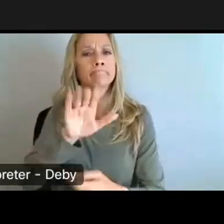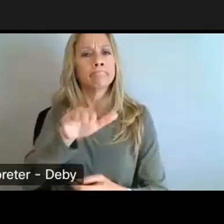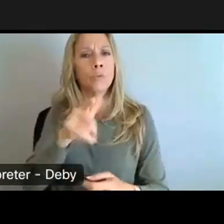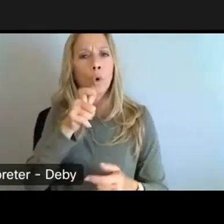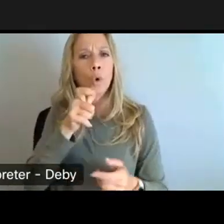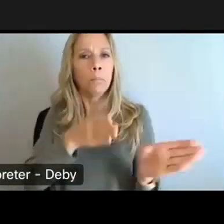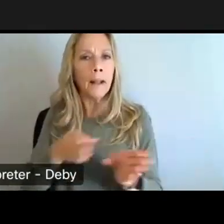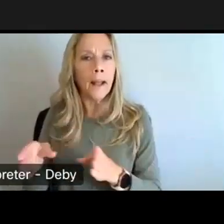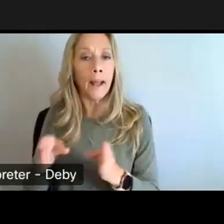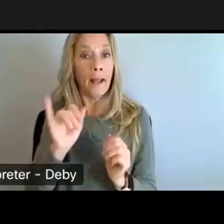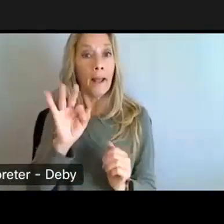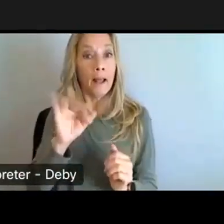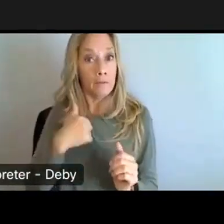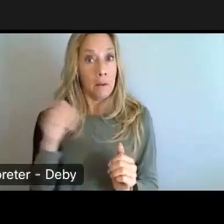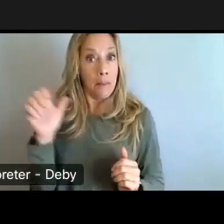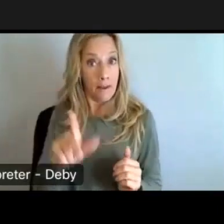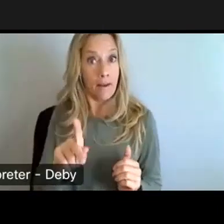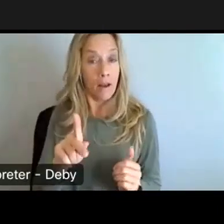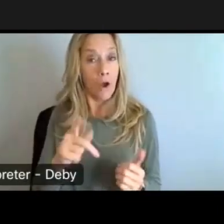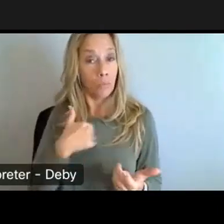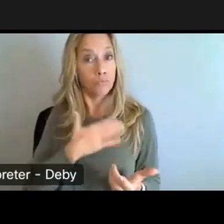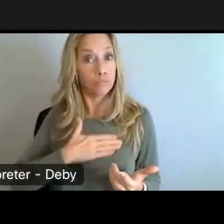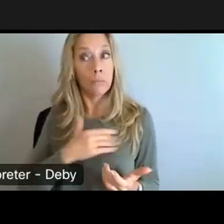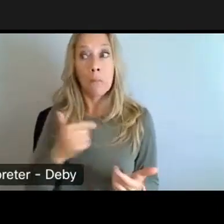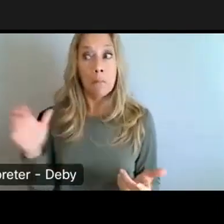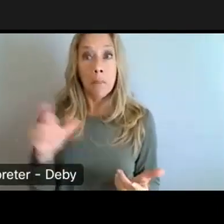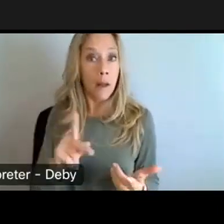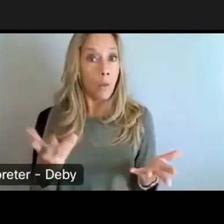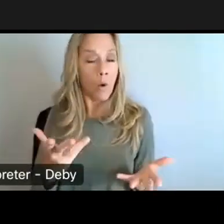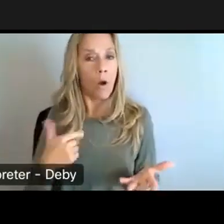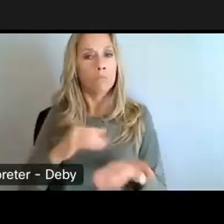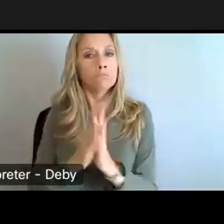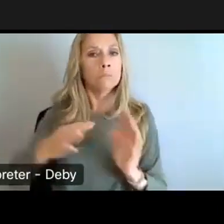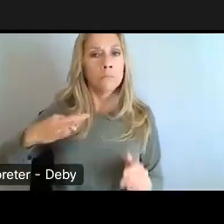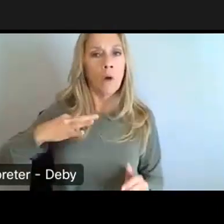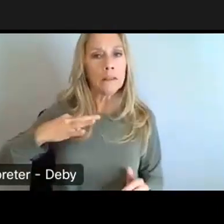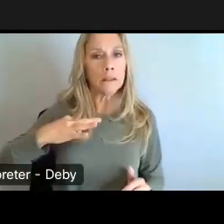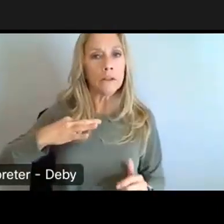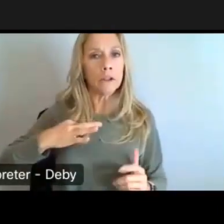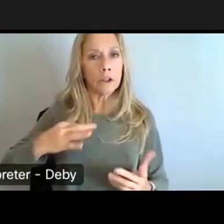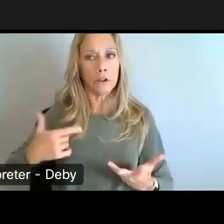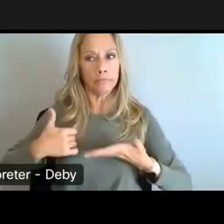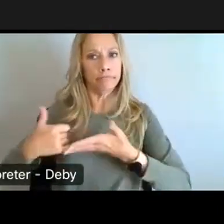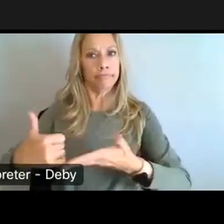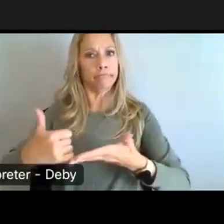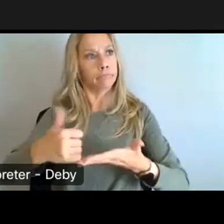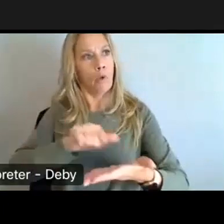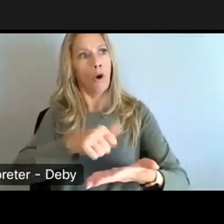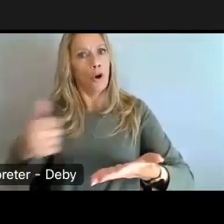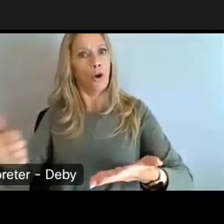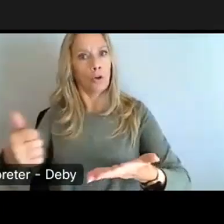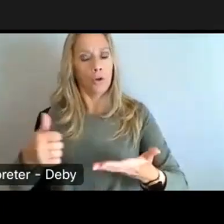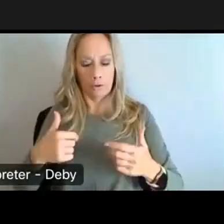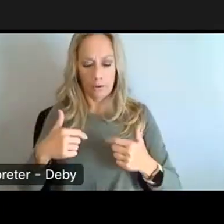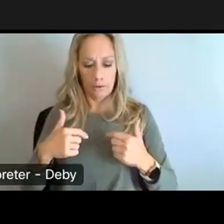back, but if I come back, I want to come back as a volunteer to give back to the others. And I think that was just that leadership kind